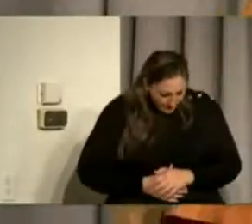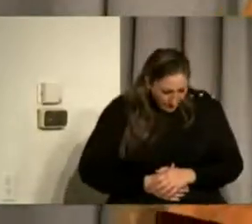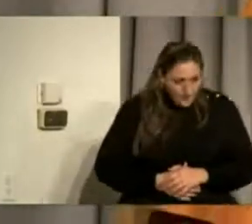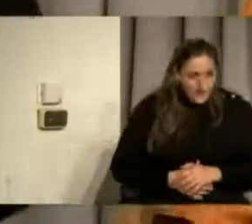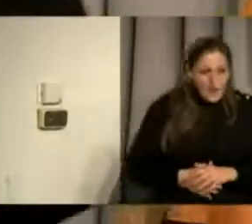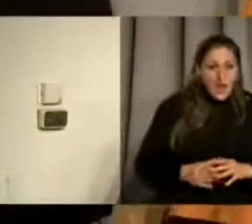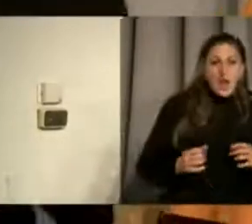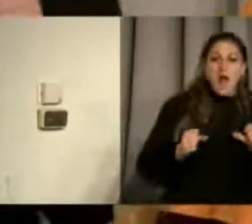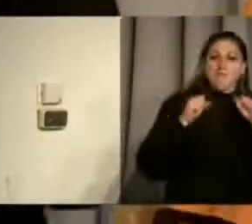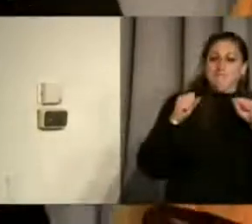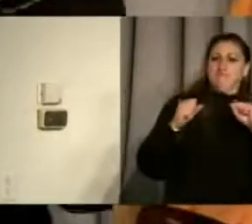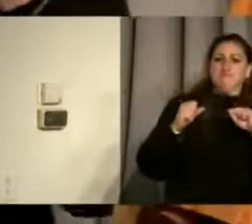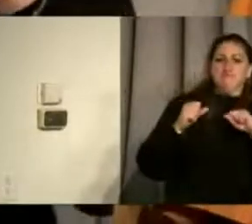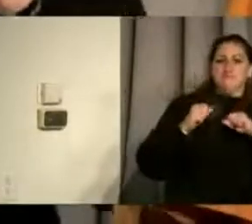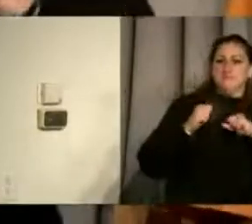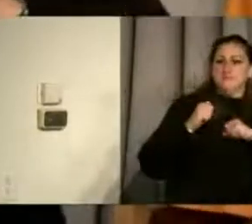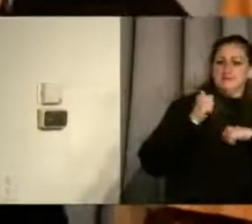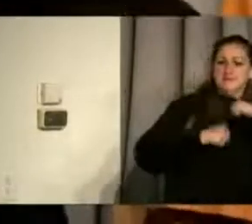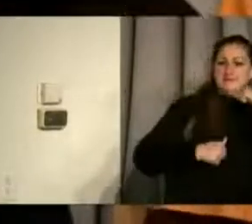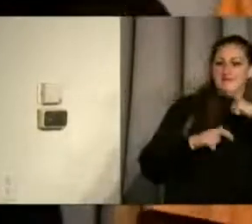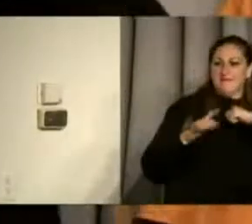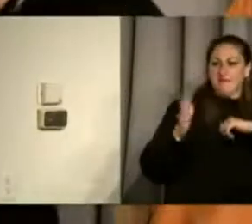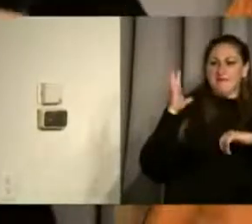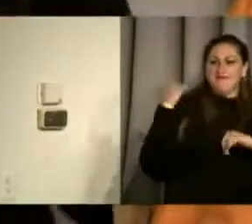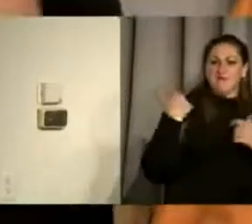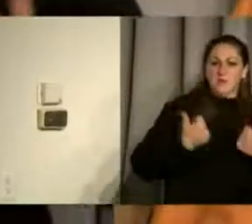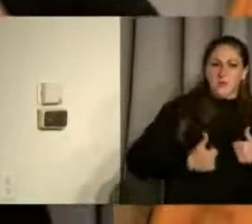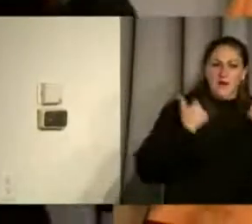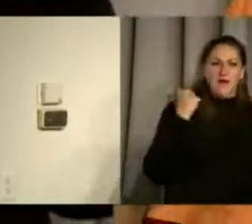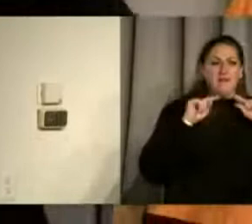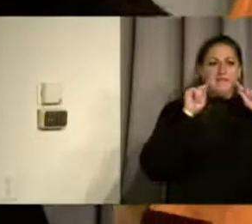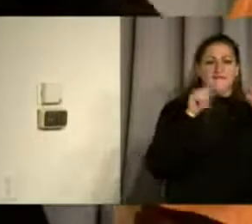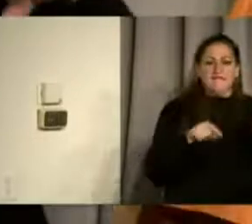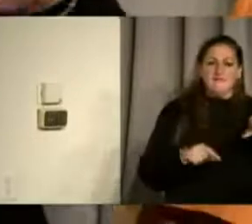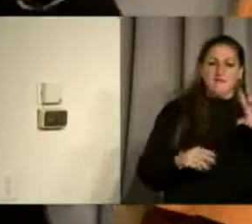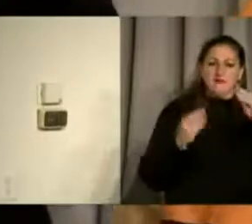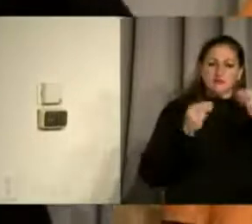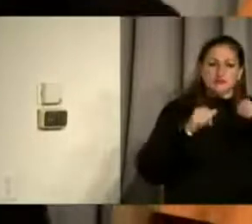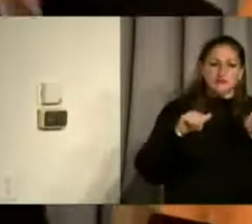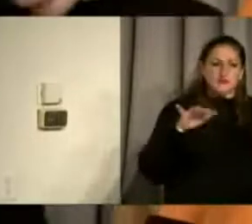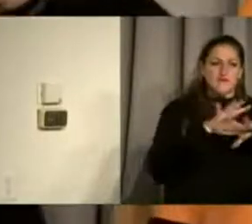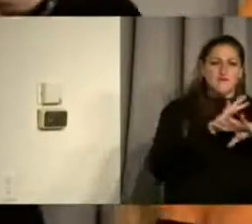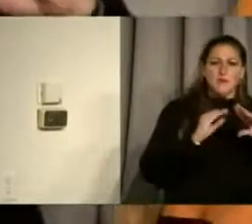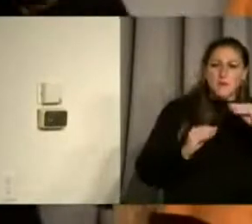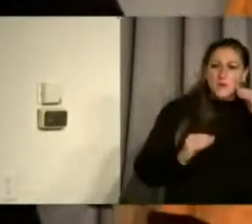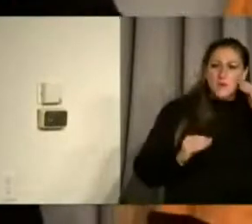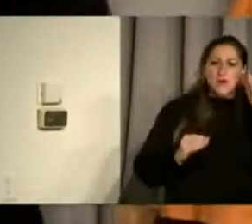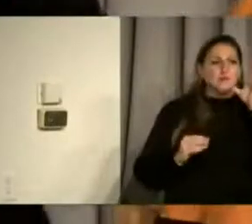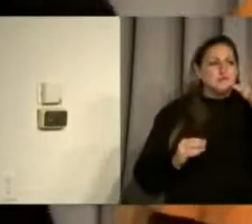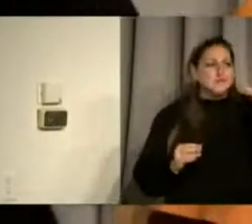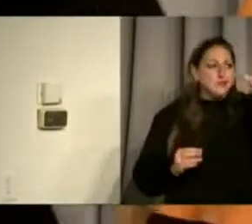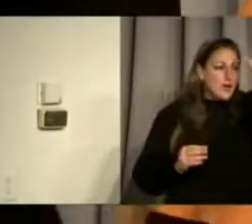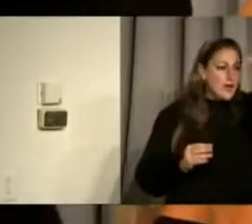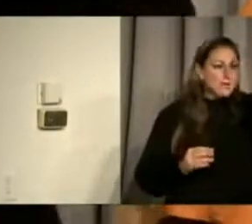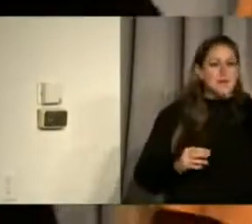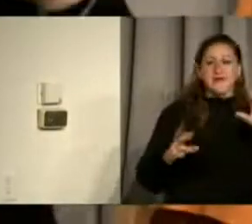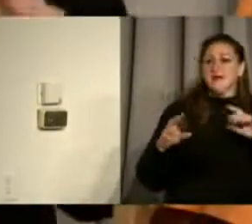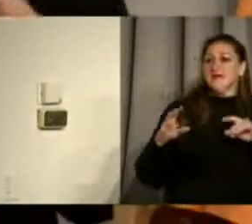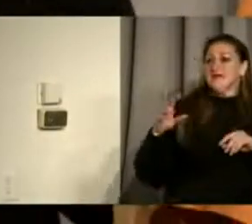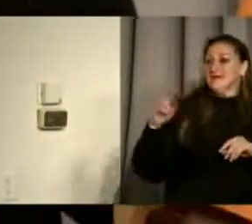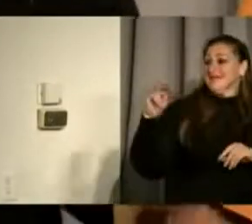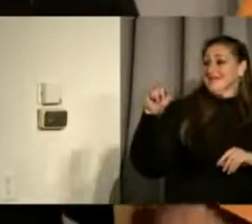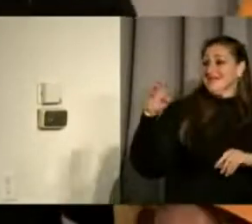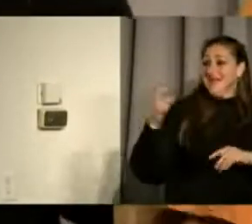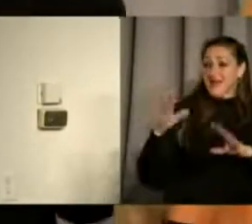sought after back home on my reservation now. I come home, Uncle Nate, Grandpa Nate, come have dinner with